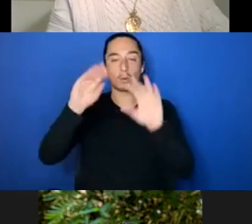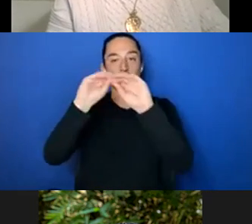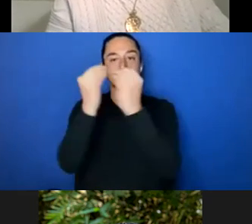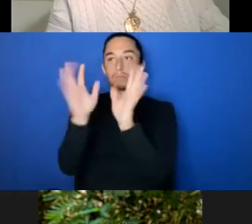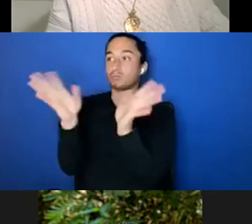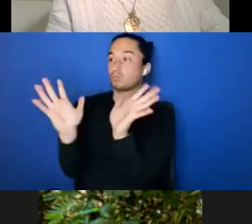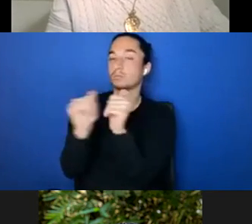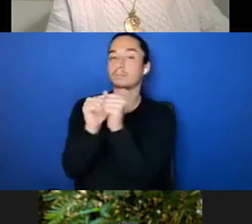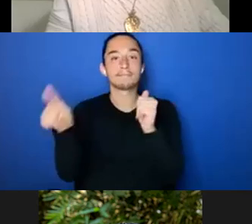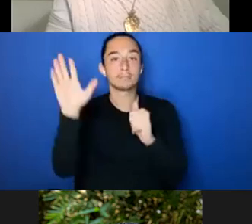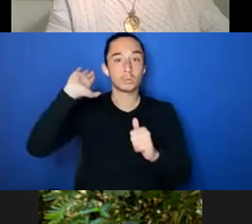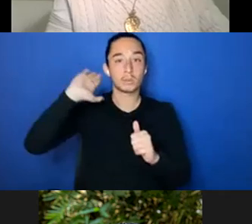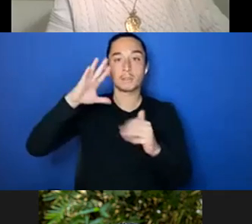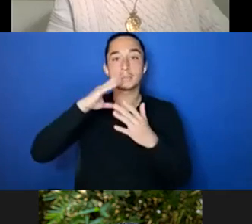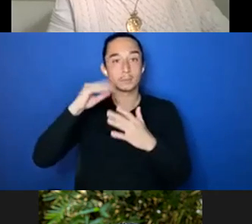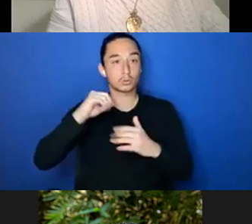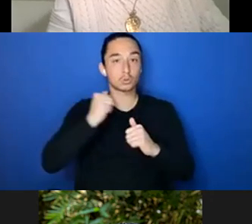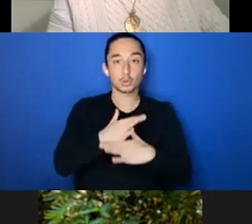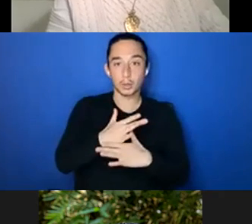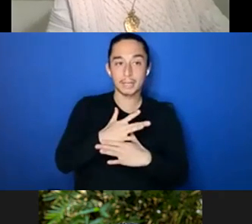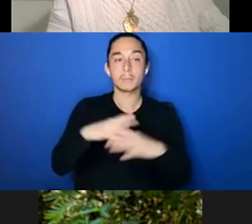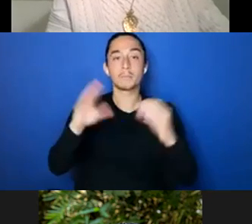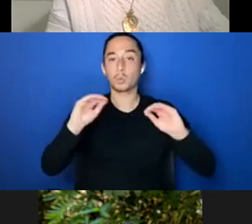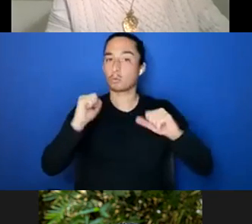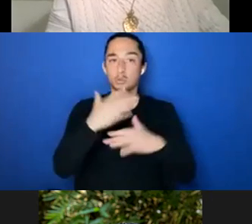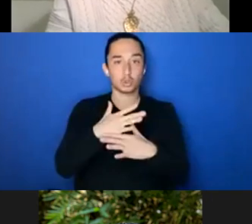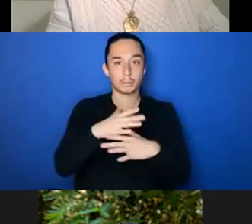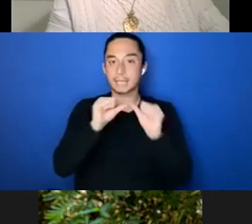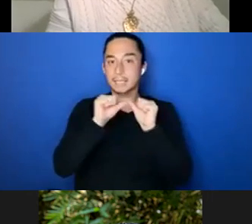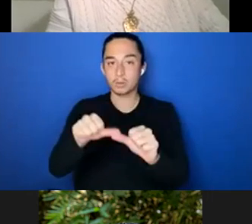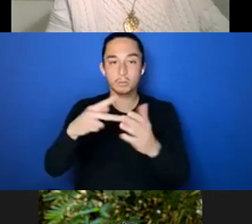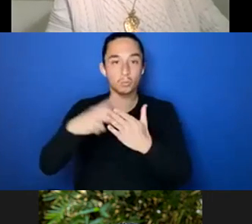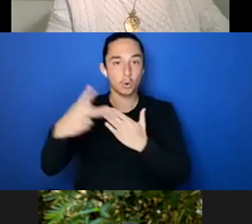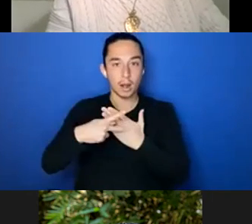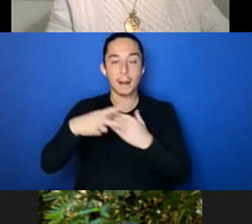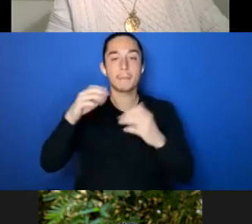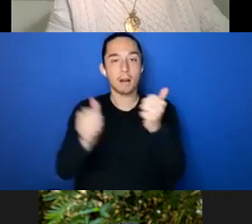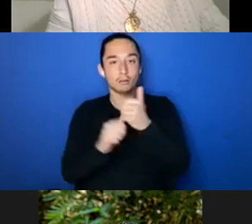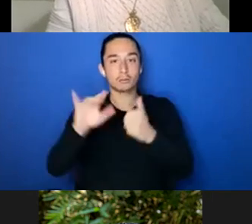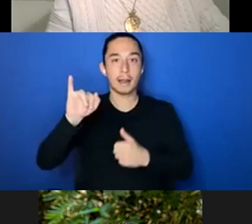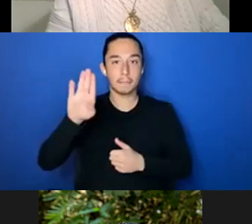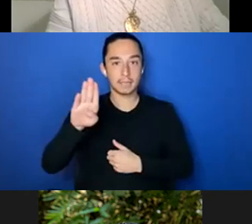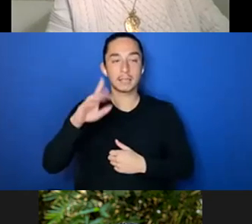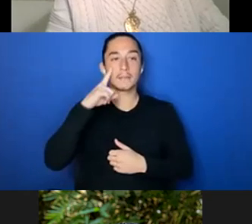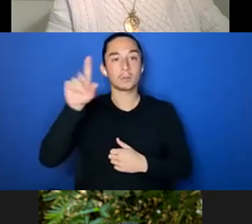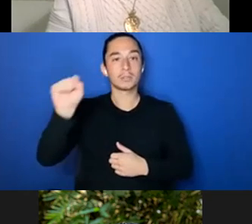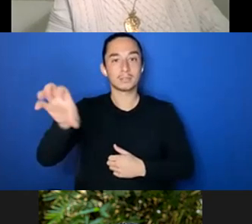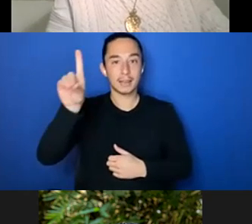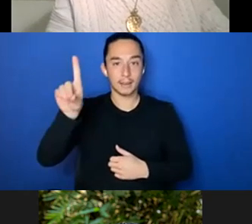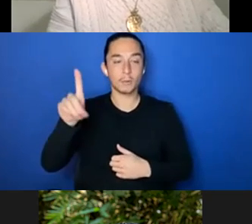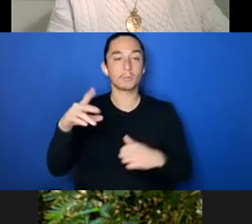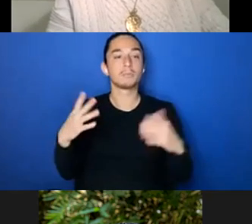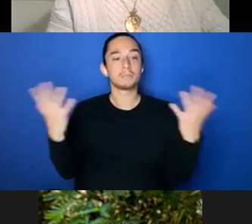their previous experiences in German. There is no German continuation program in IB in San Diego.